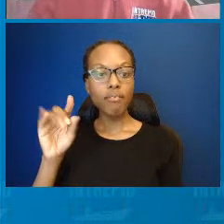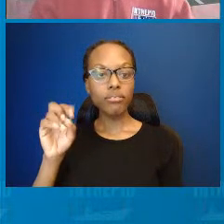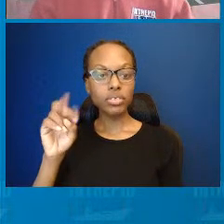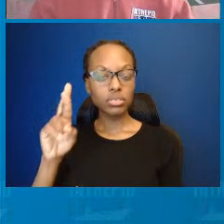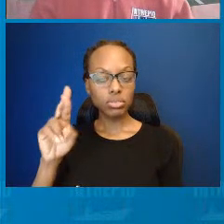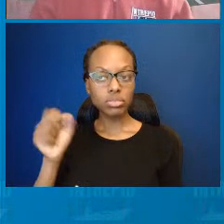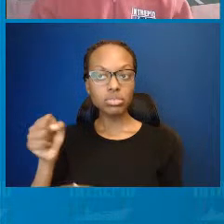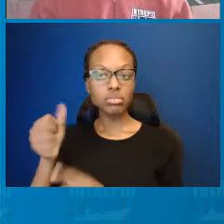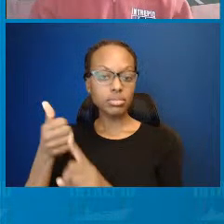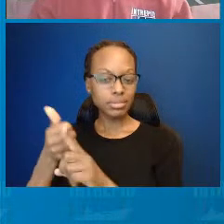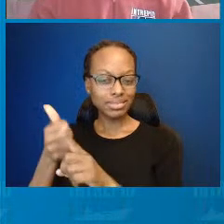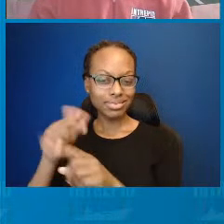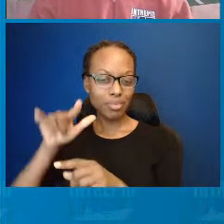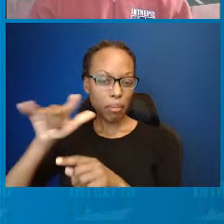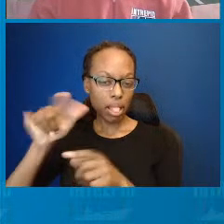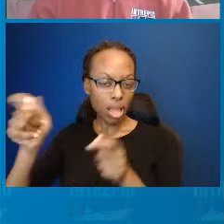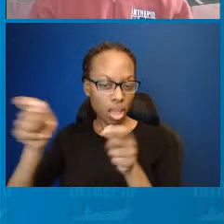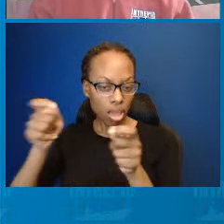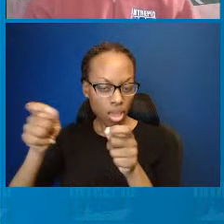pilots.